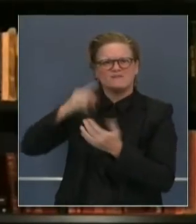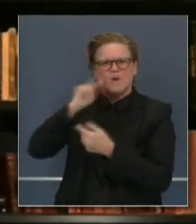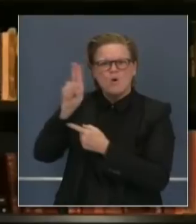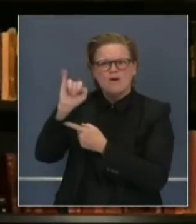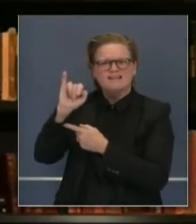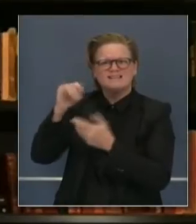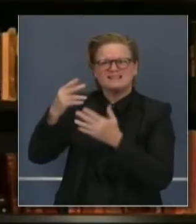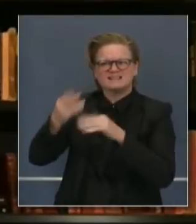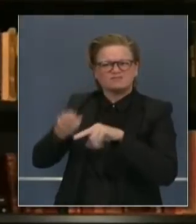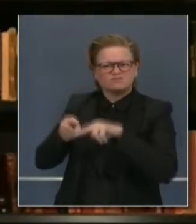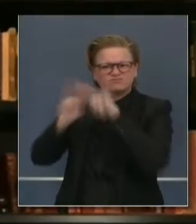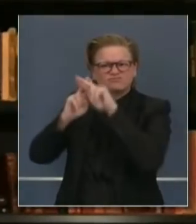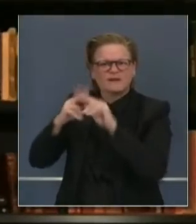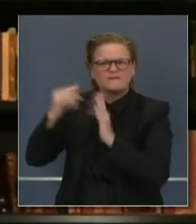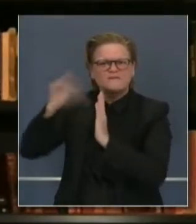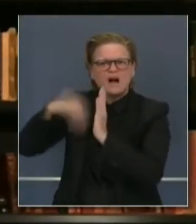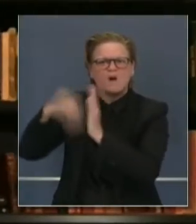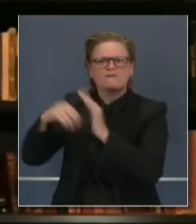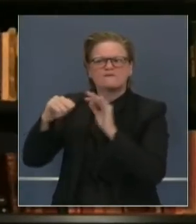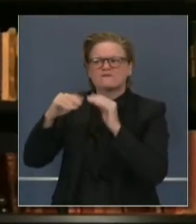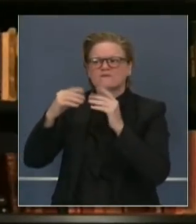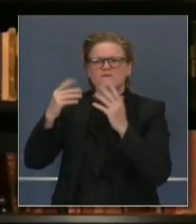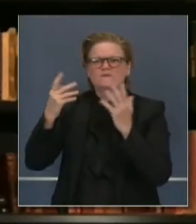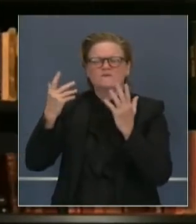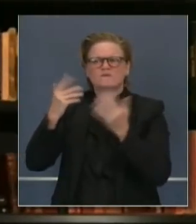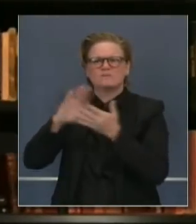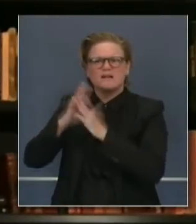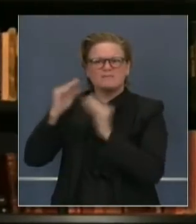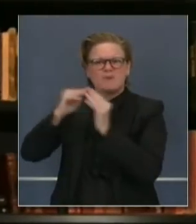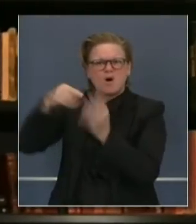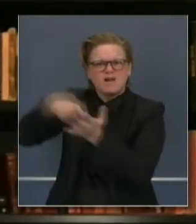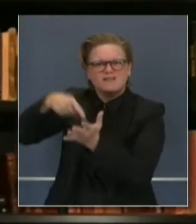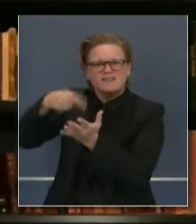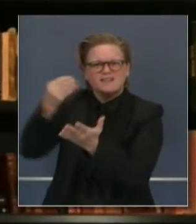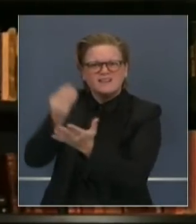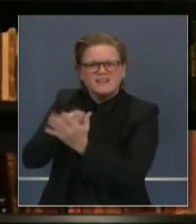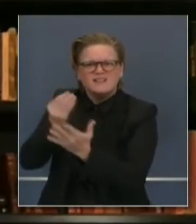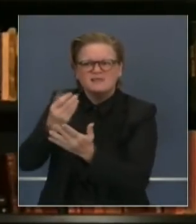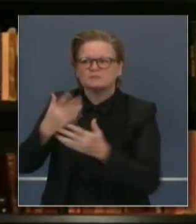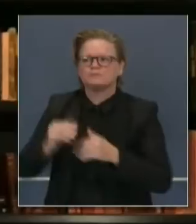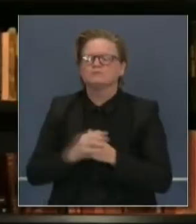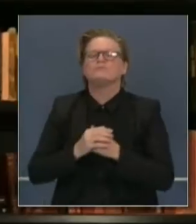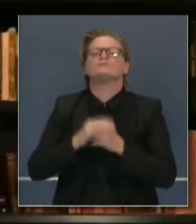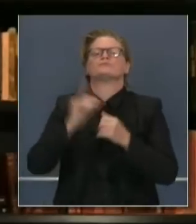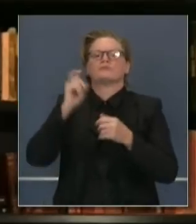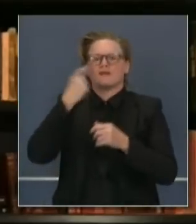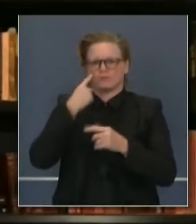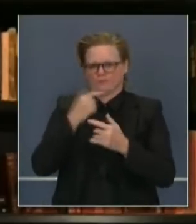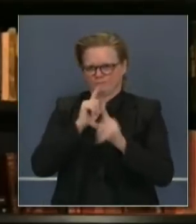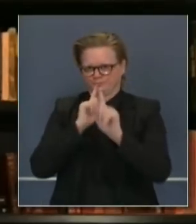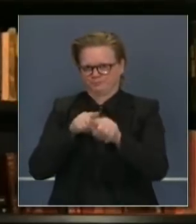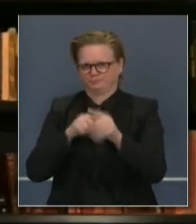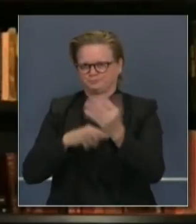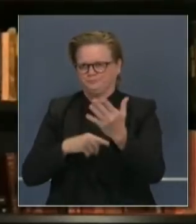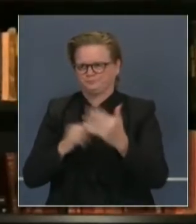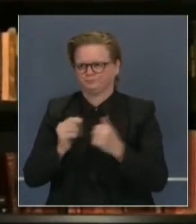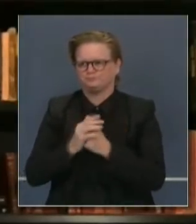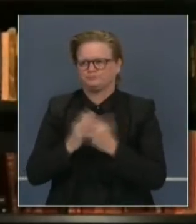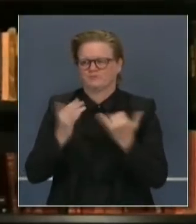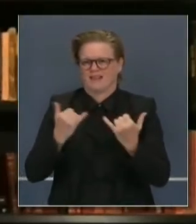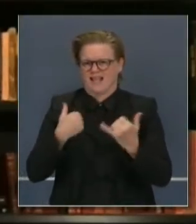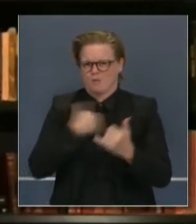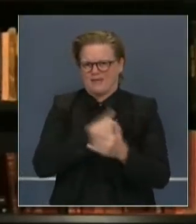again get some relief? Well, we've made a lot of progress at EDD. We put together a new system, you may recall, in